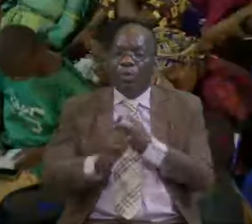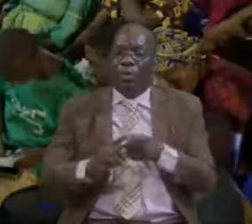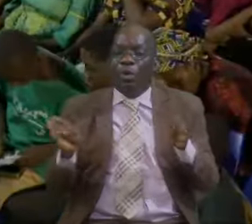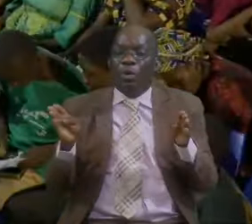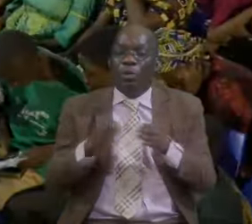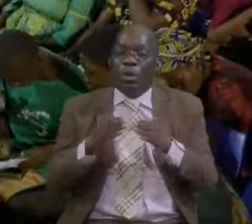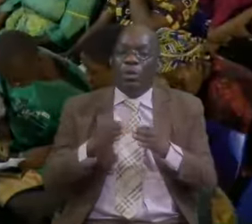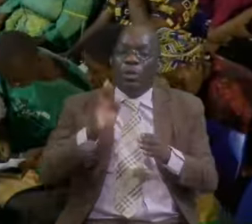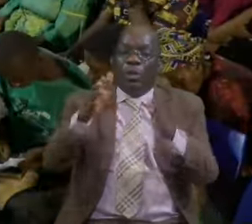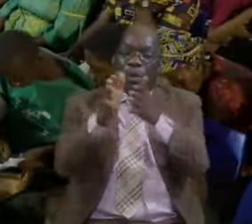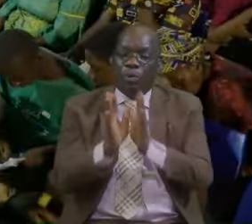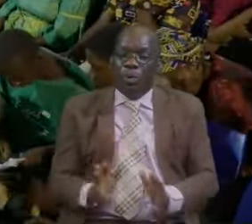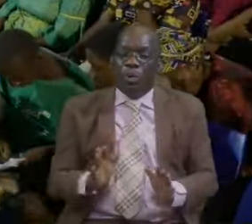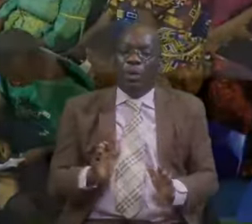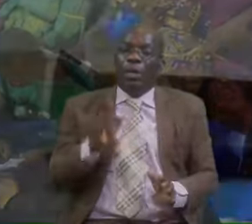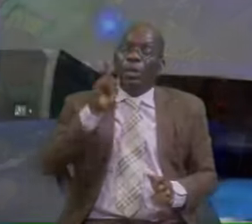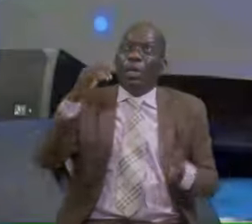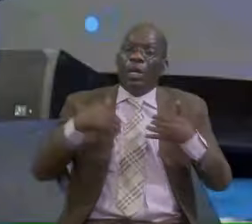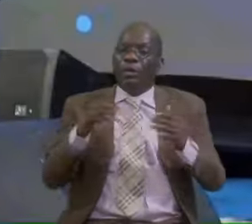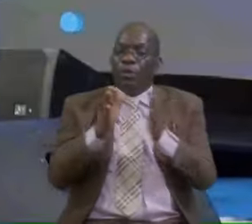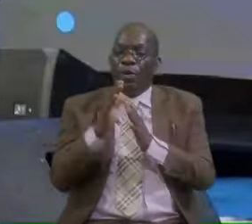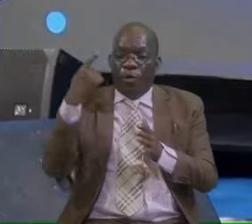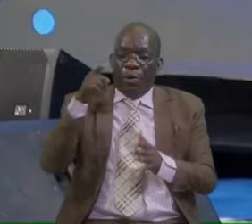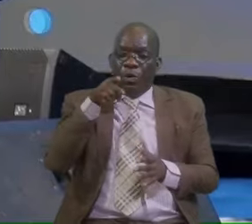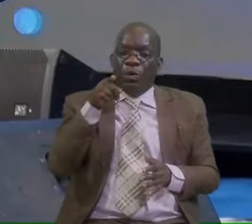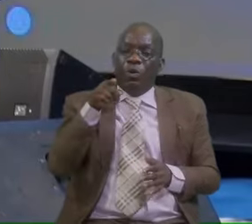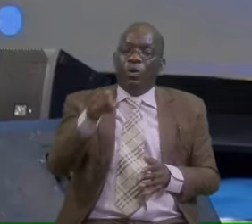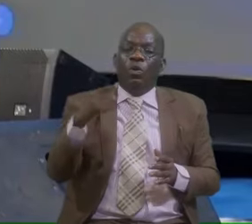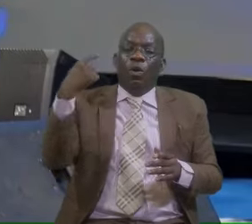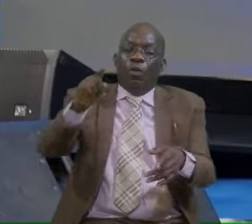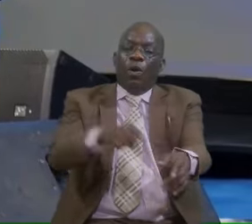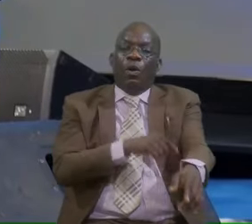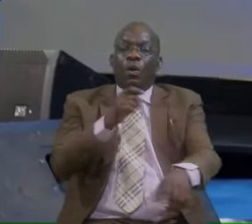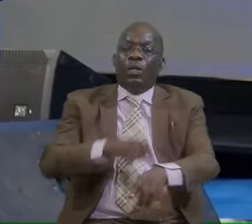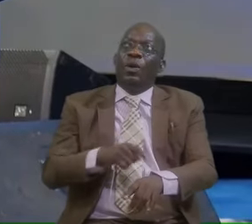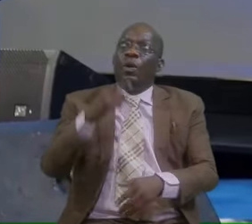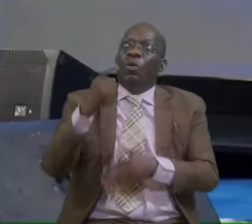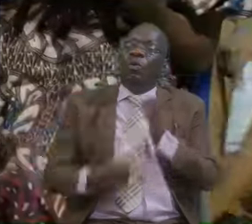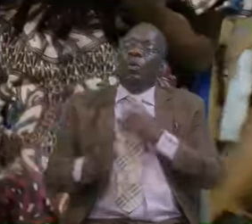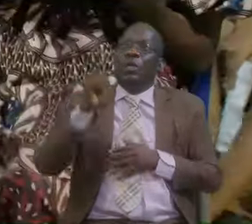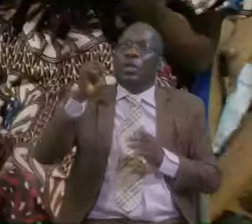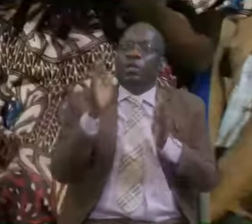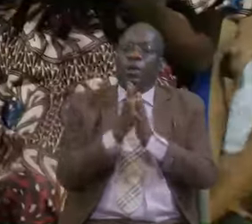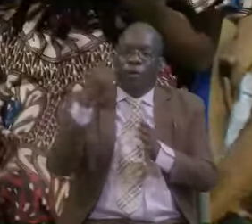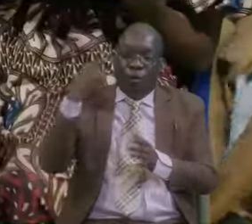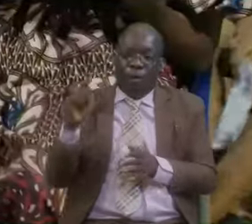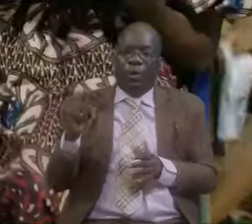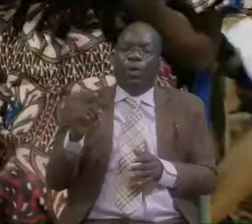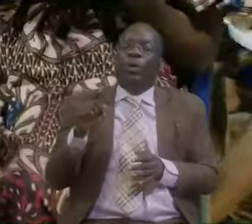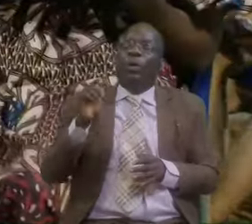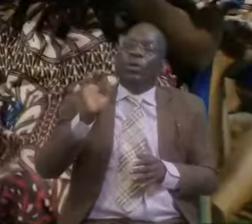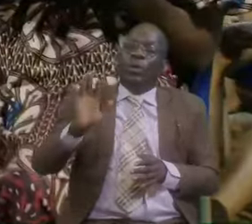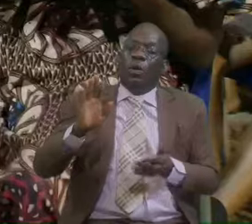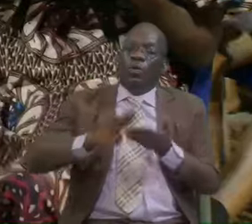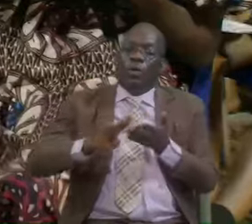for you for a long time, and now what he's been praying for you for, your forgiveness, is going to come to reality